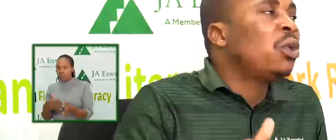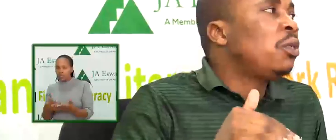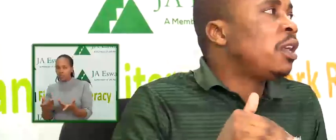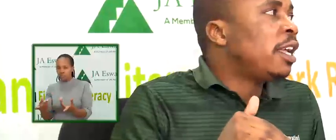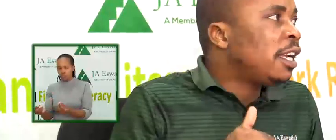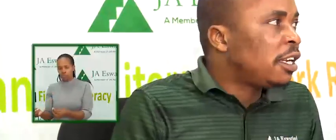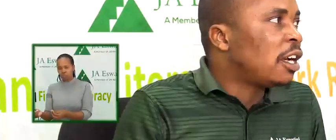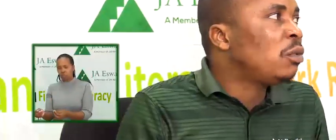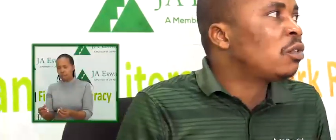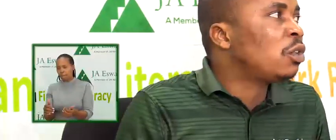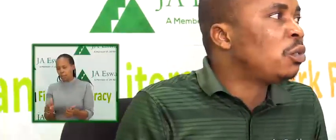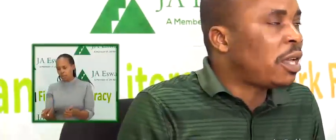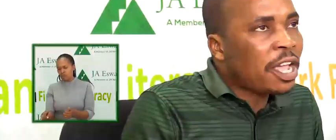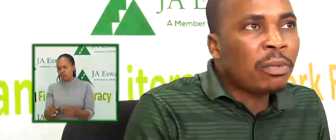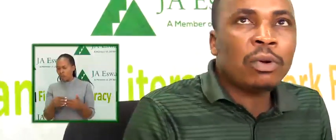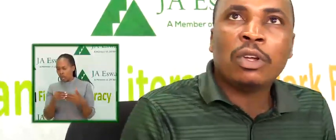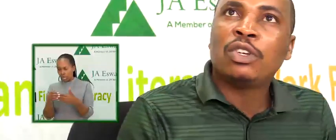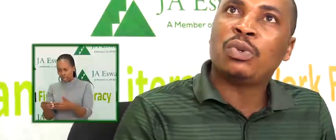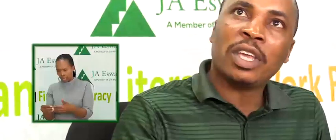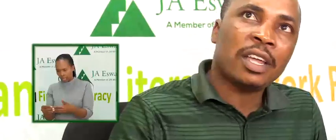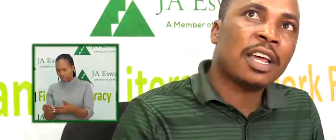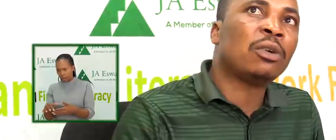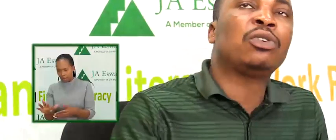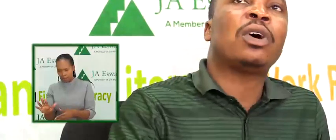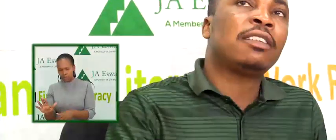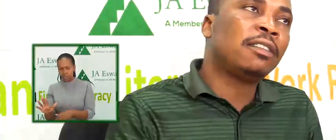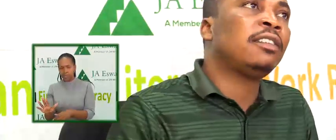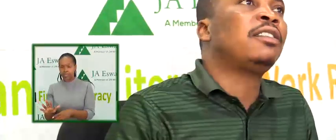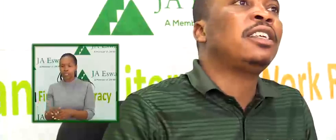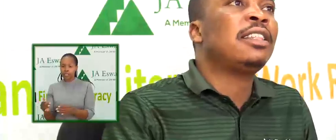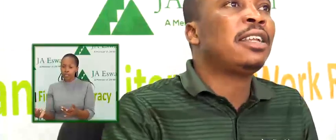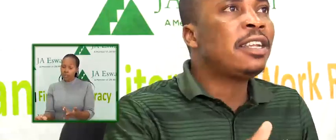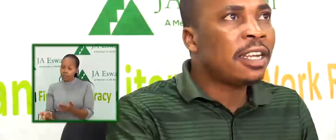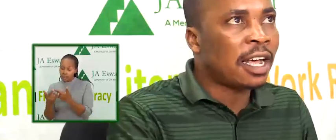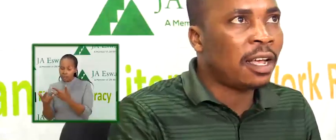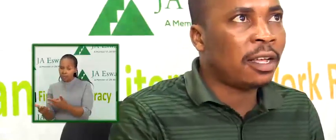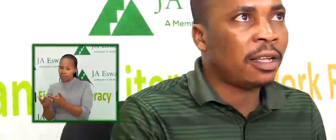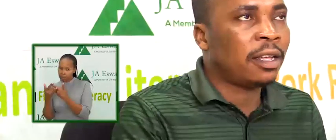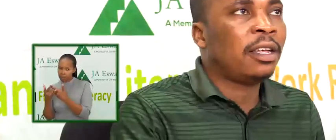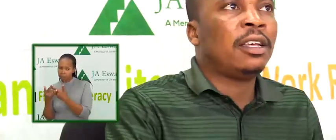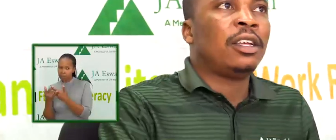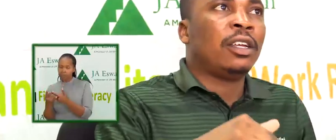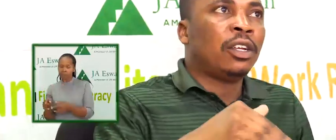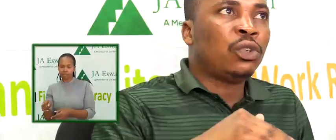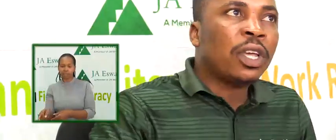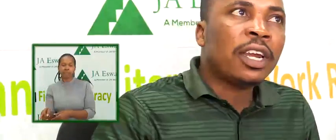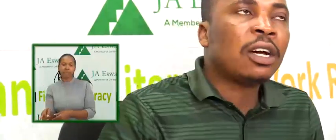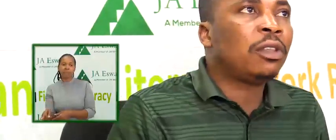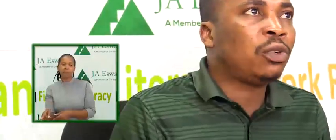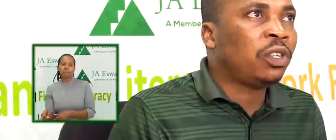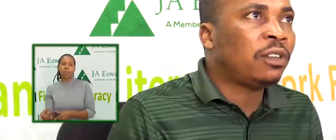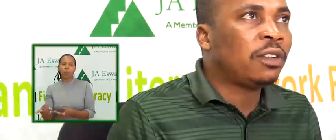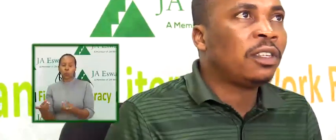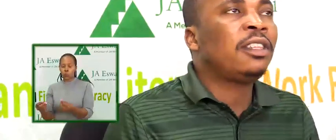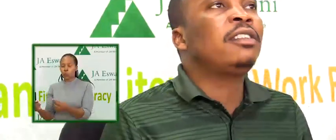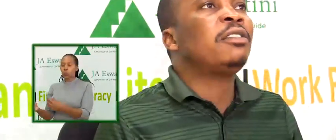below the leader who is going to be able to carry out or assist the leader to carry out